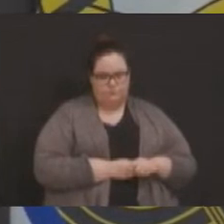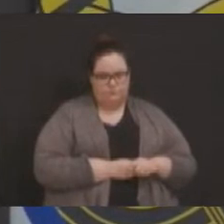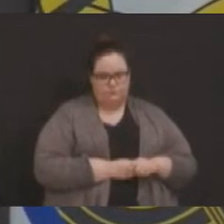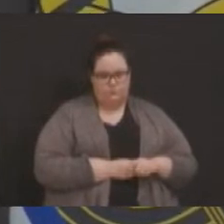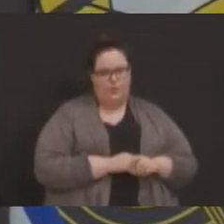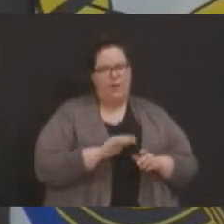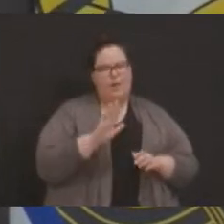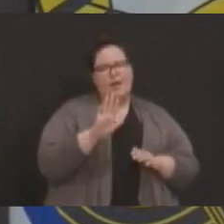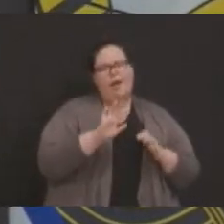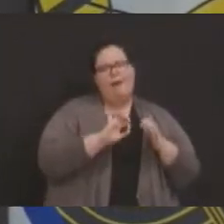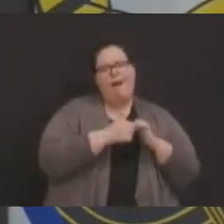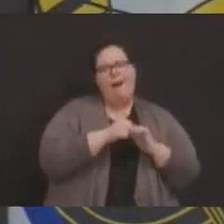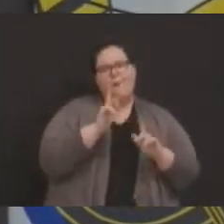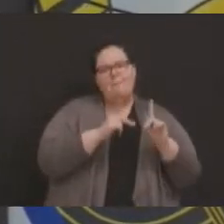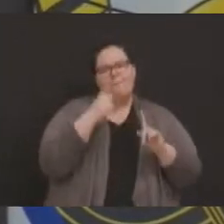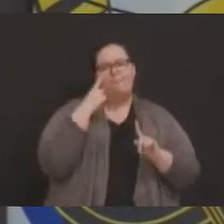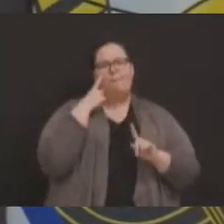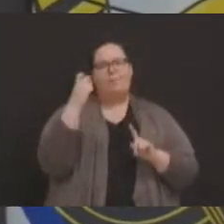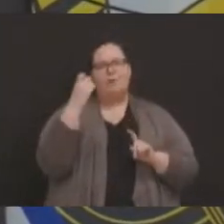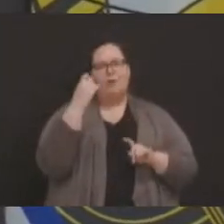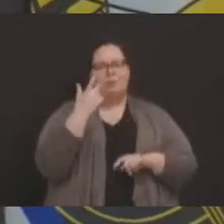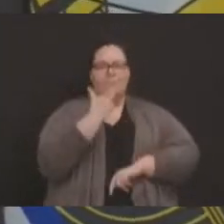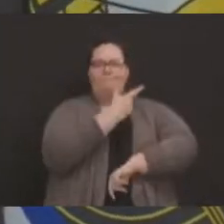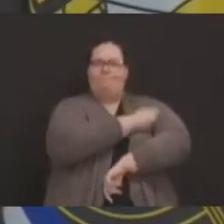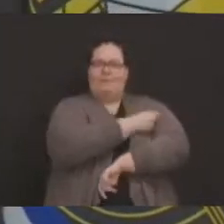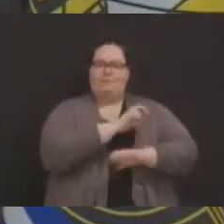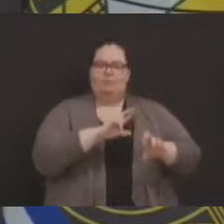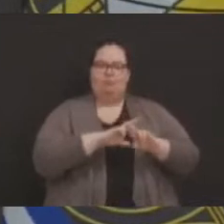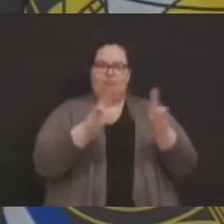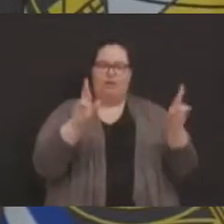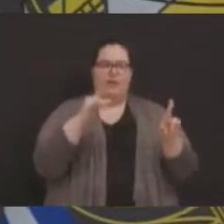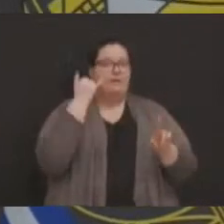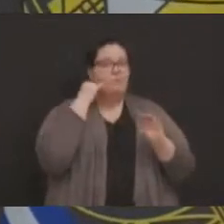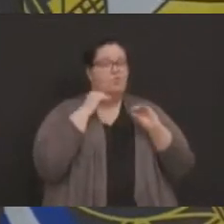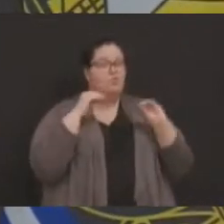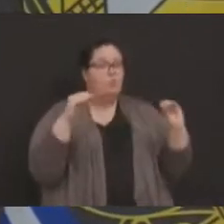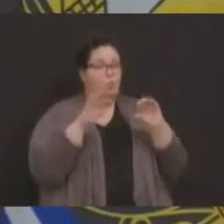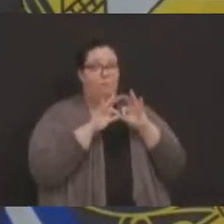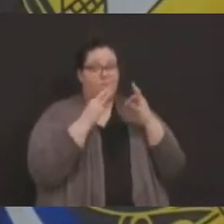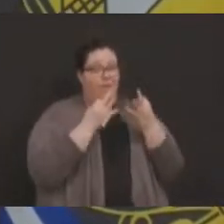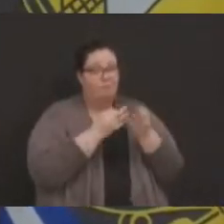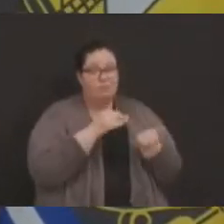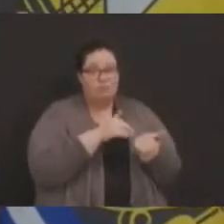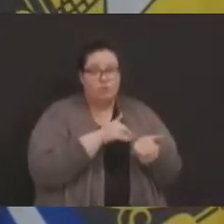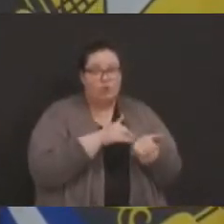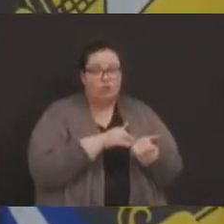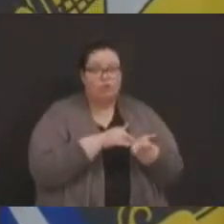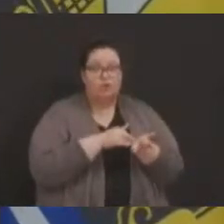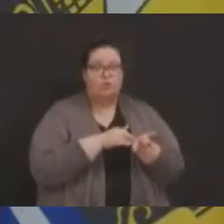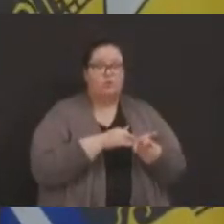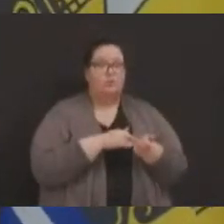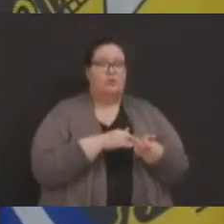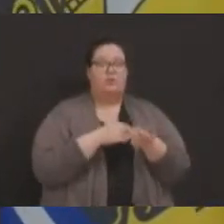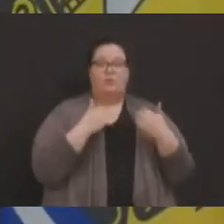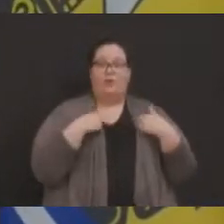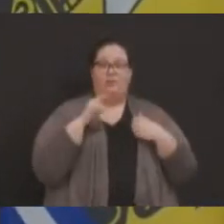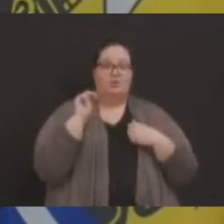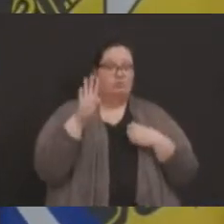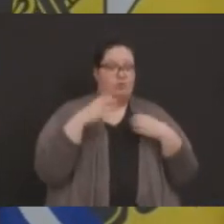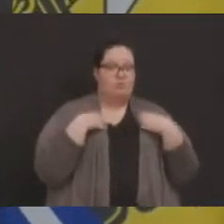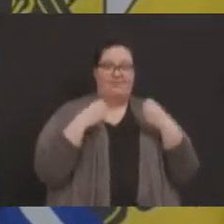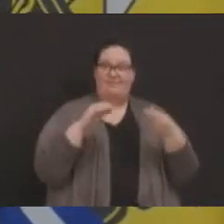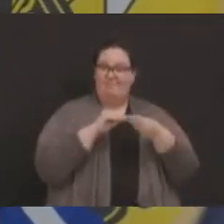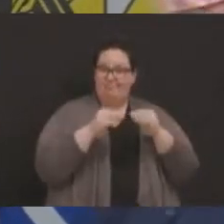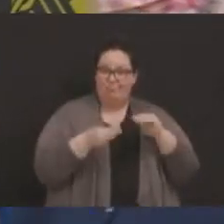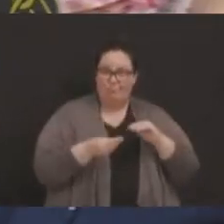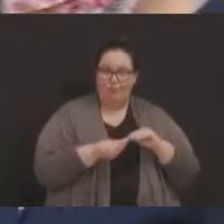number, or who are still registered with another province's healthcare system, how they will be contacted and told